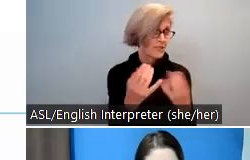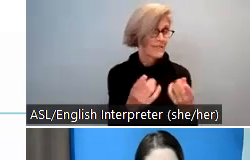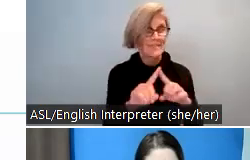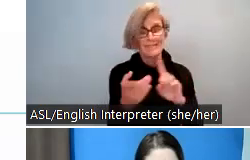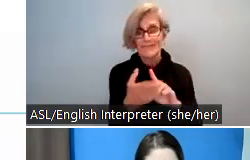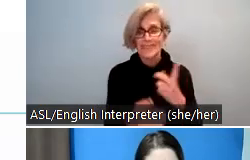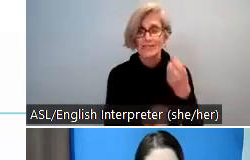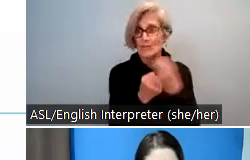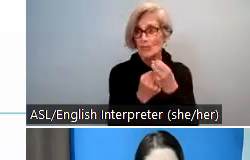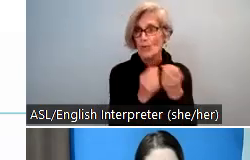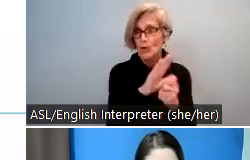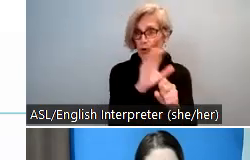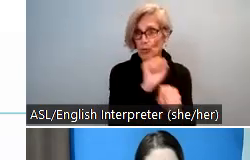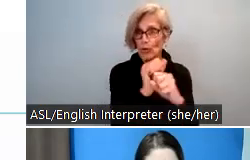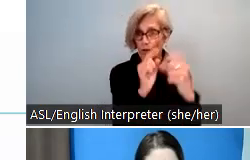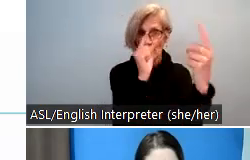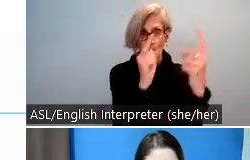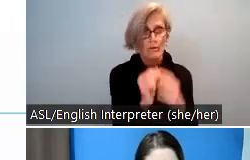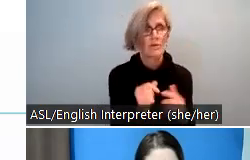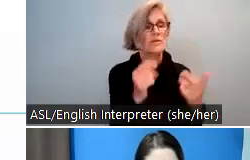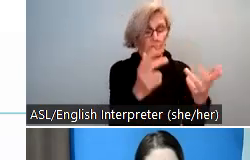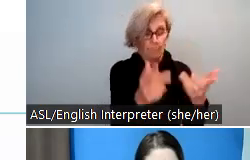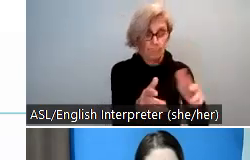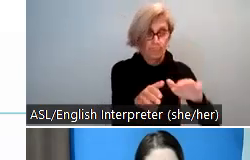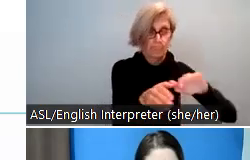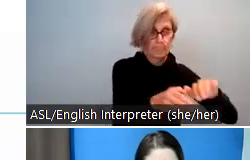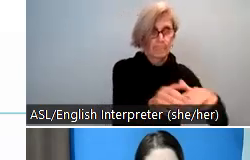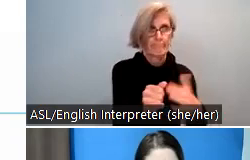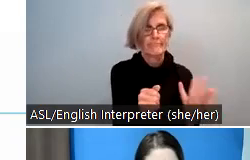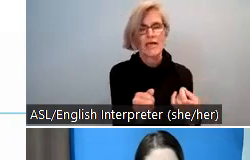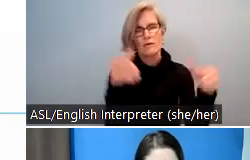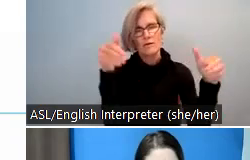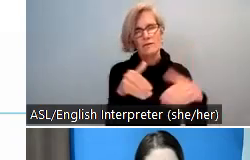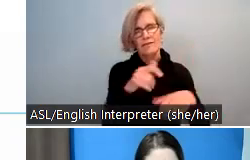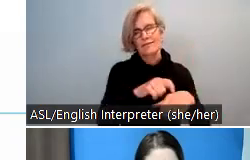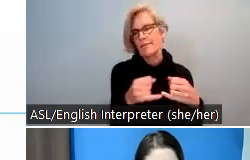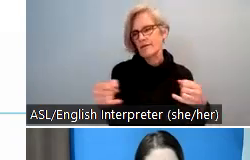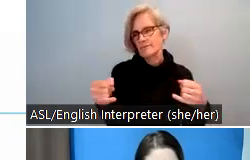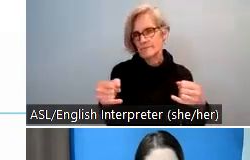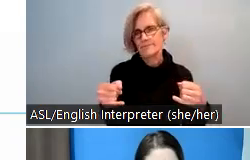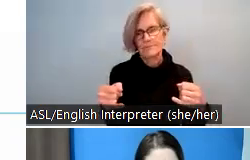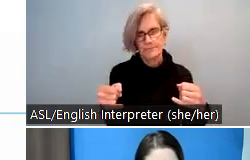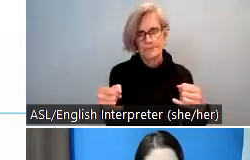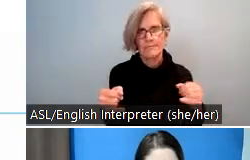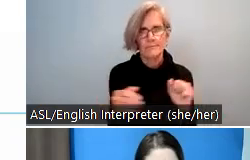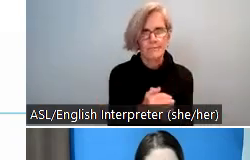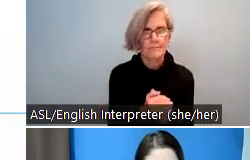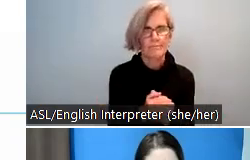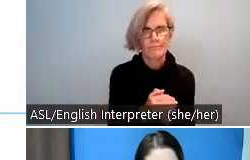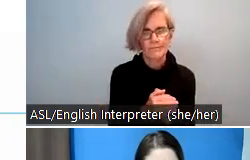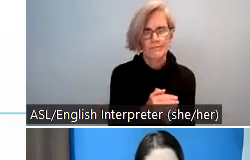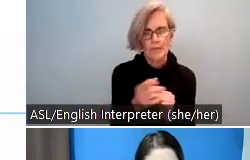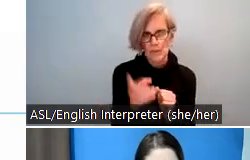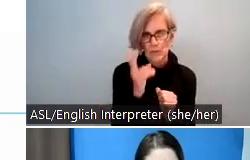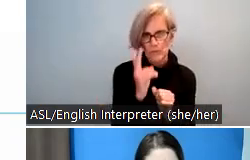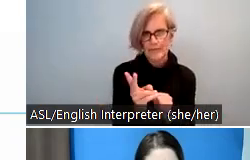After all that, then we need to think about the project timeline. You'll be prompted to identify the